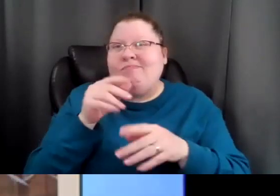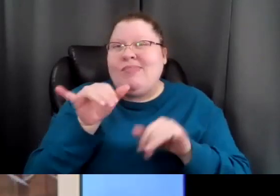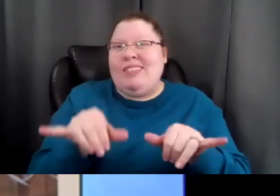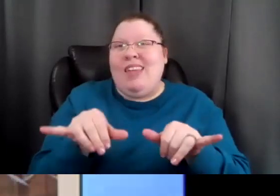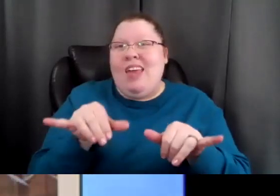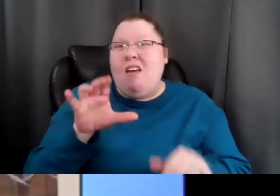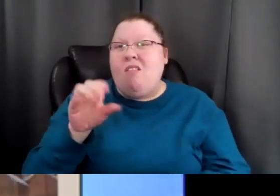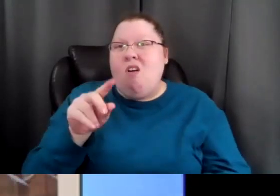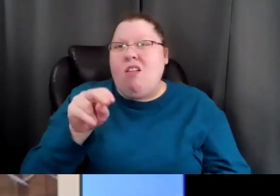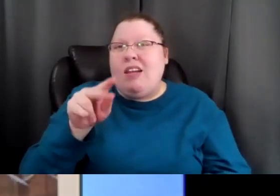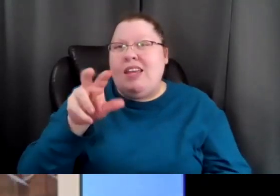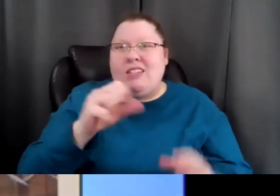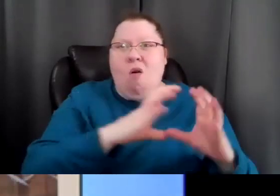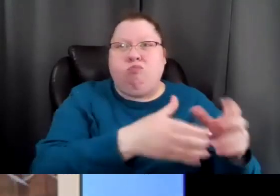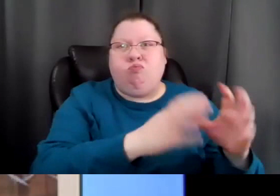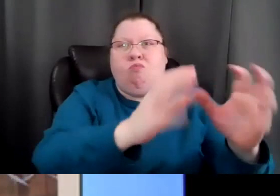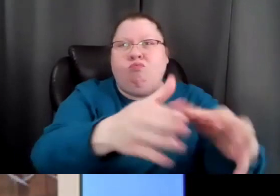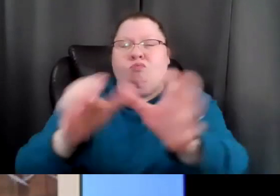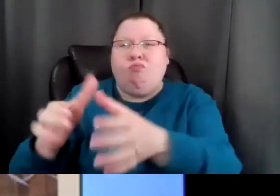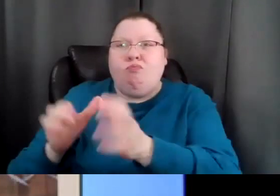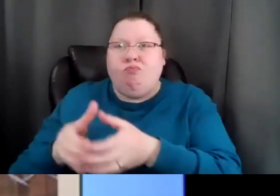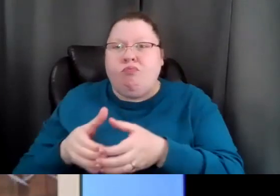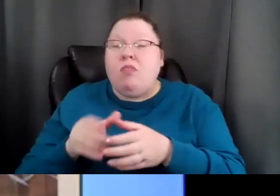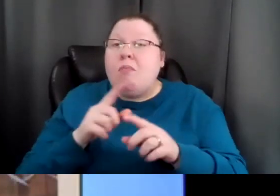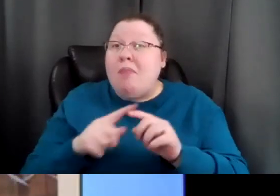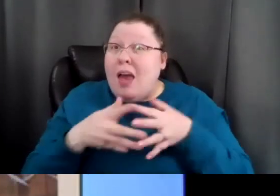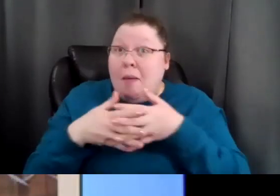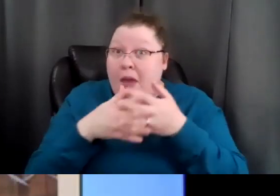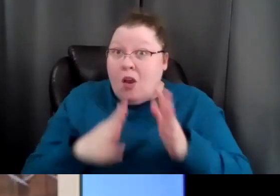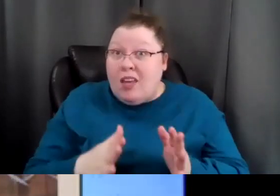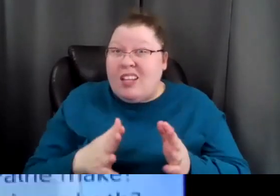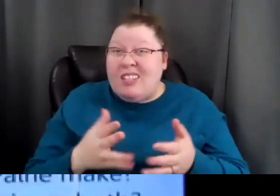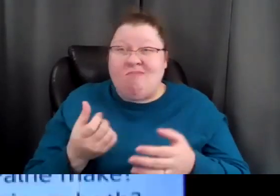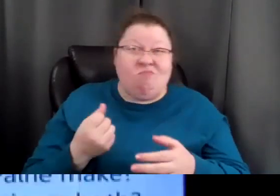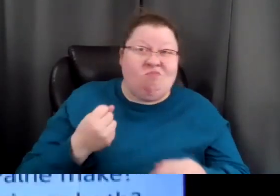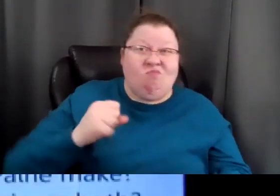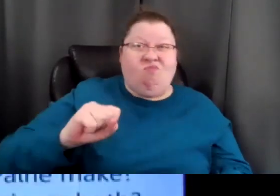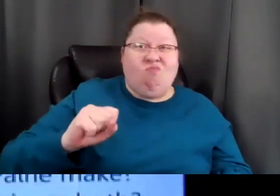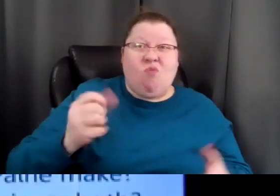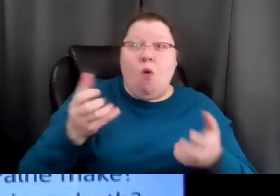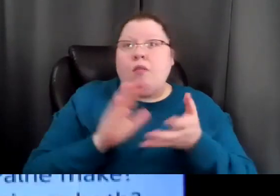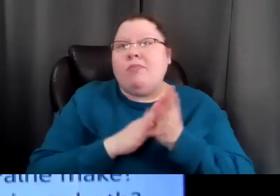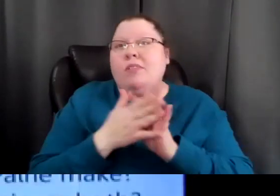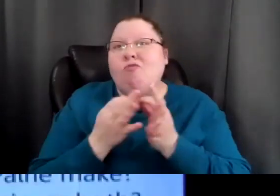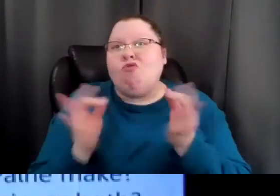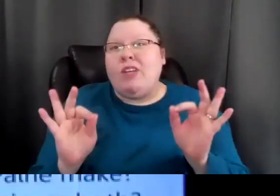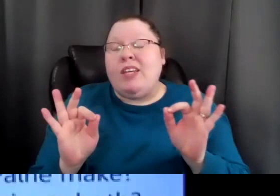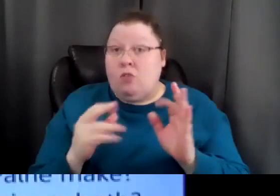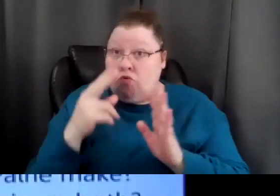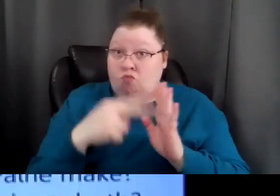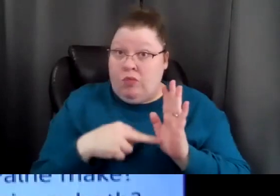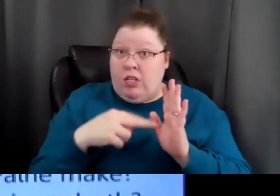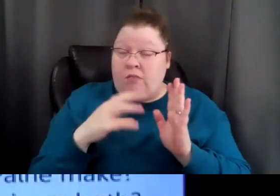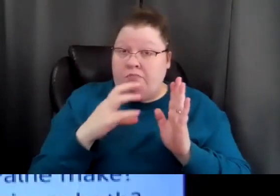country. Others, of course, were very, very much against that and wanting to be free. As you read this excerpt